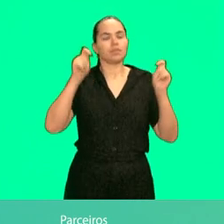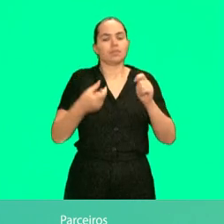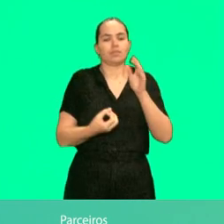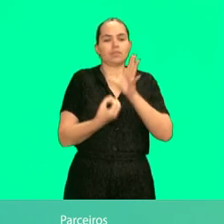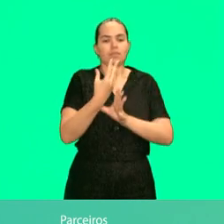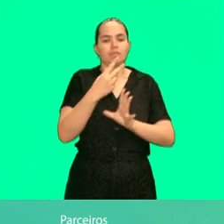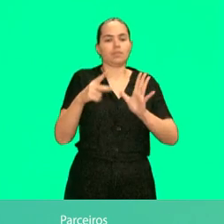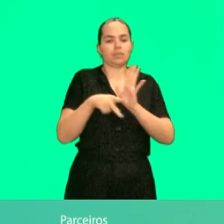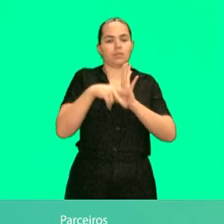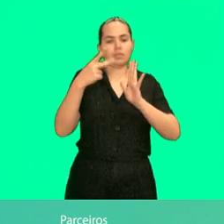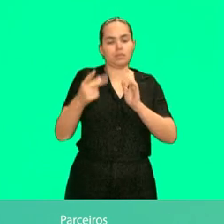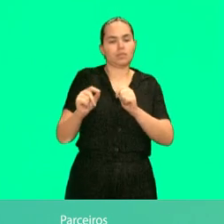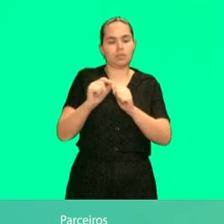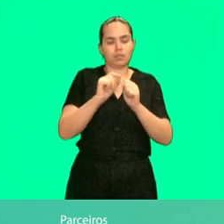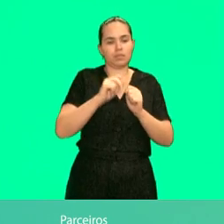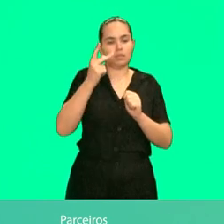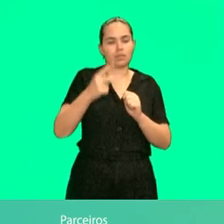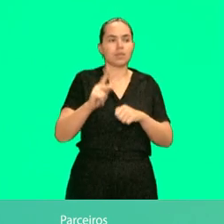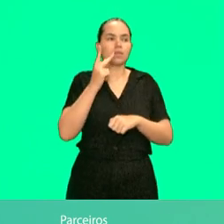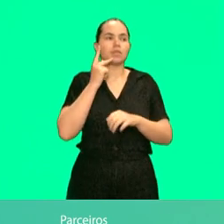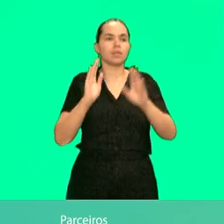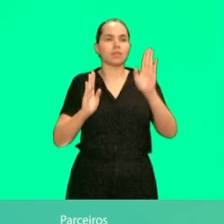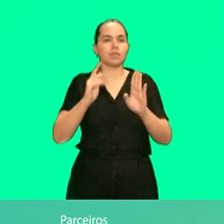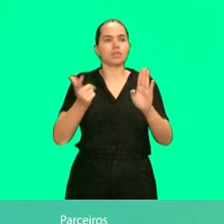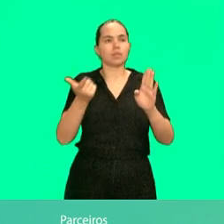the South Hemisphere, produced